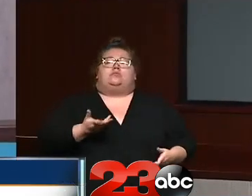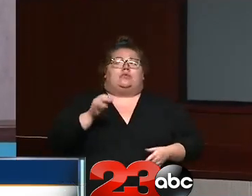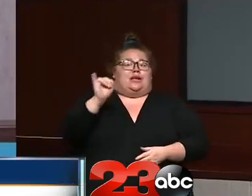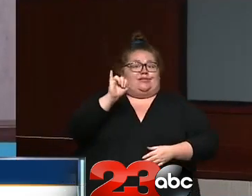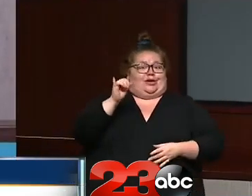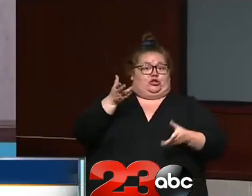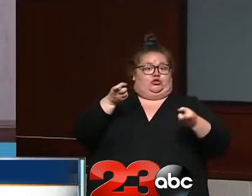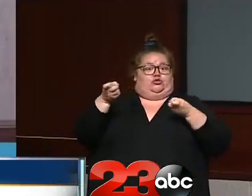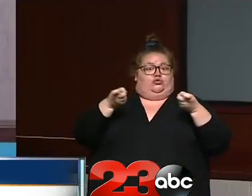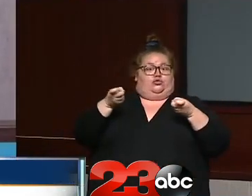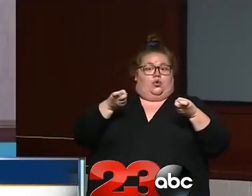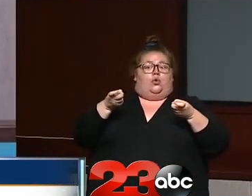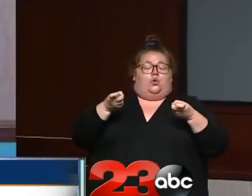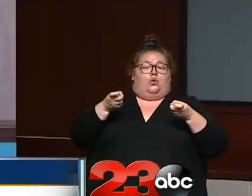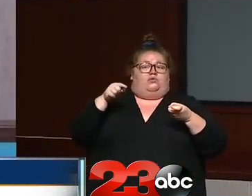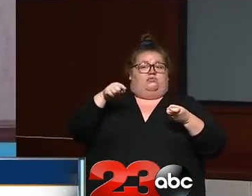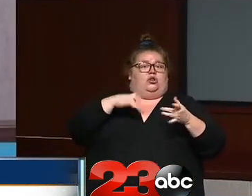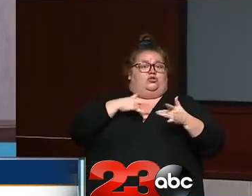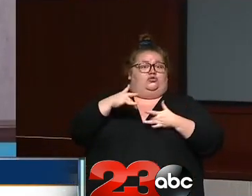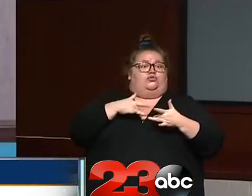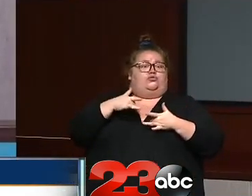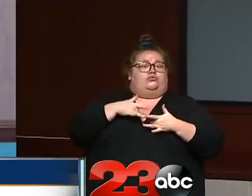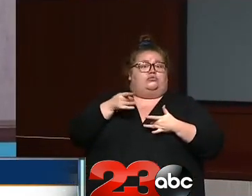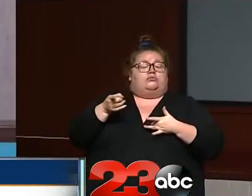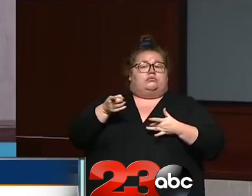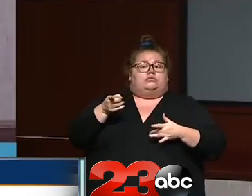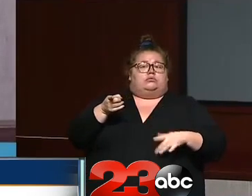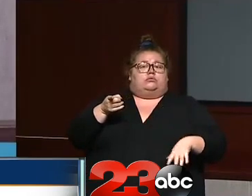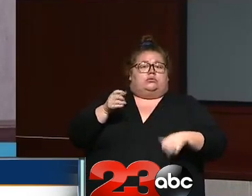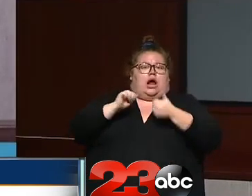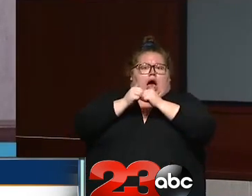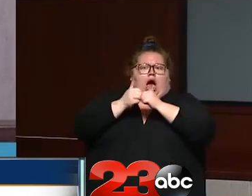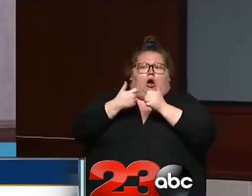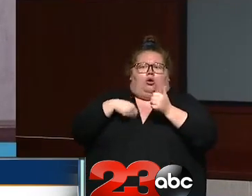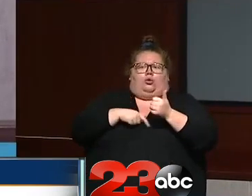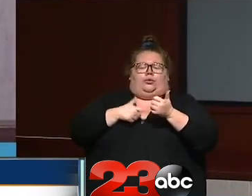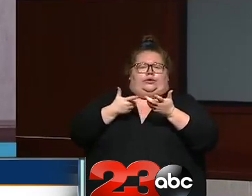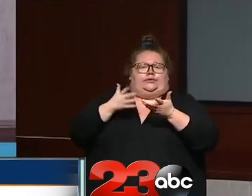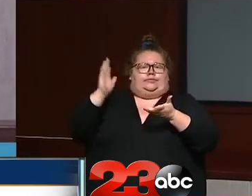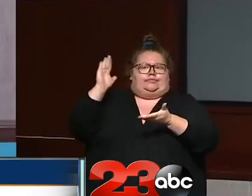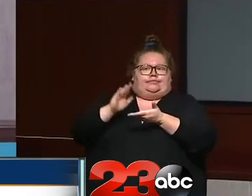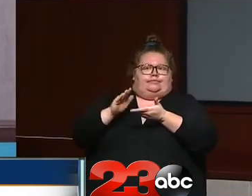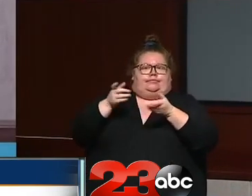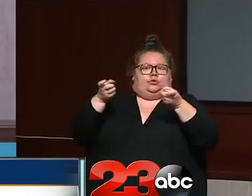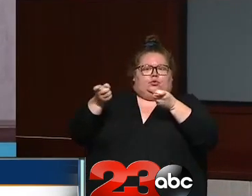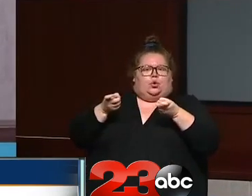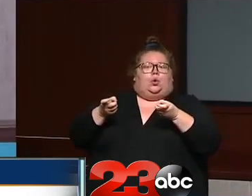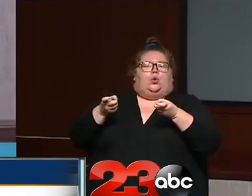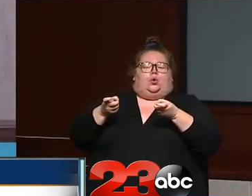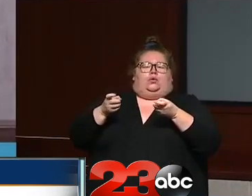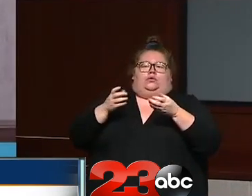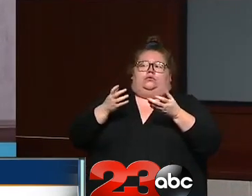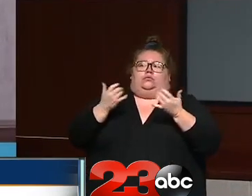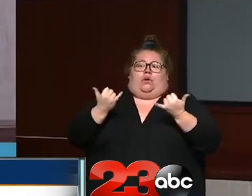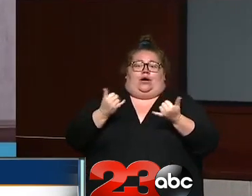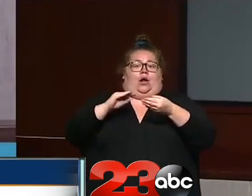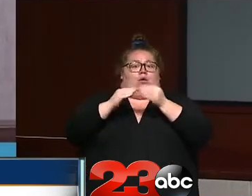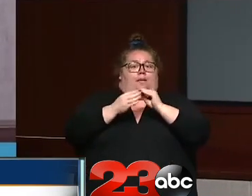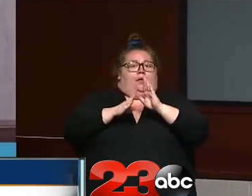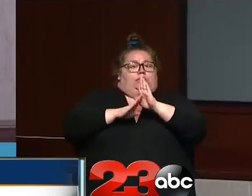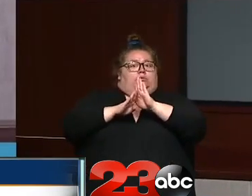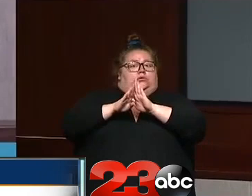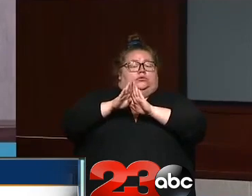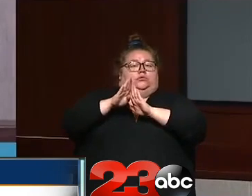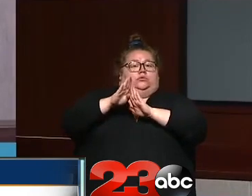continues to be of concern to us. Obviously, with numbers increasing, infection control